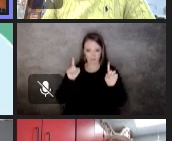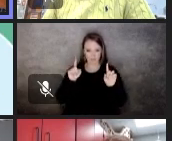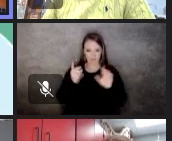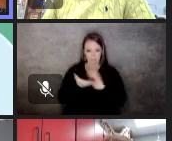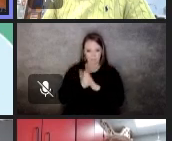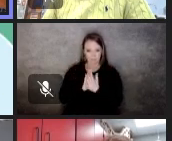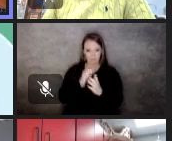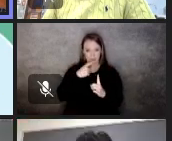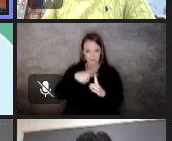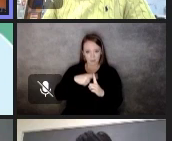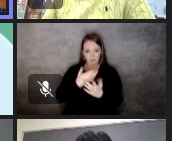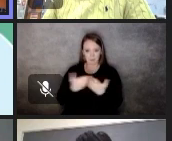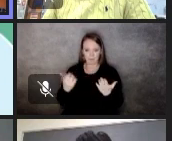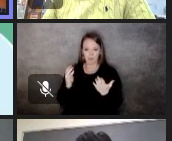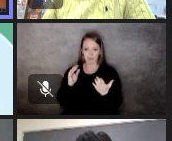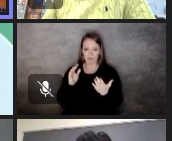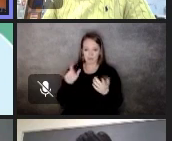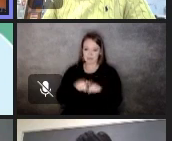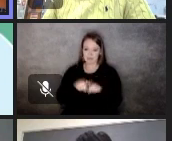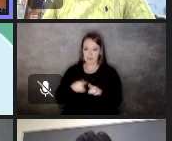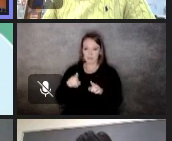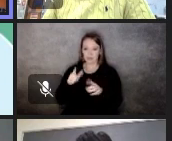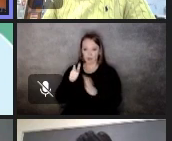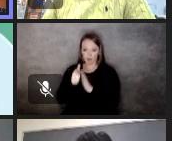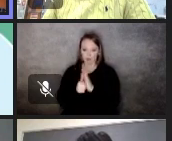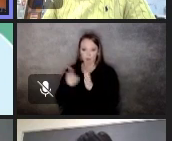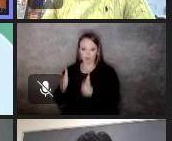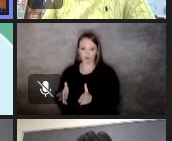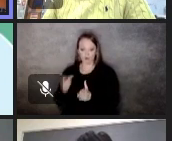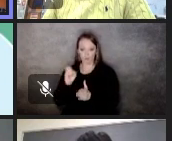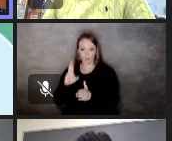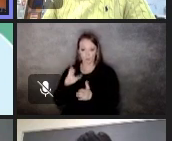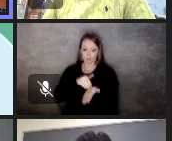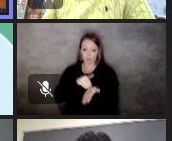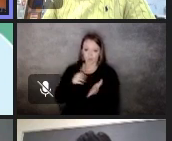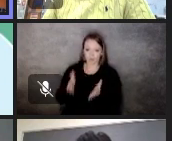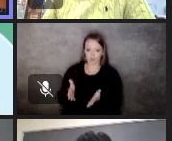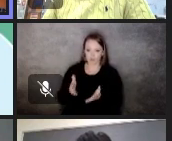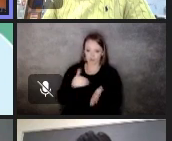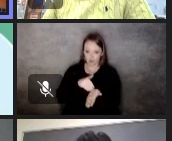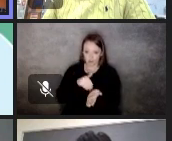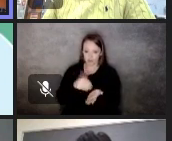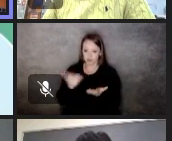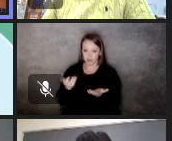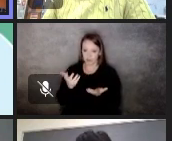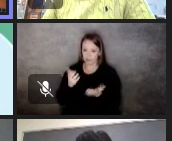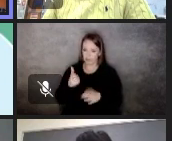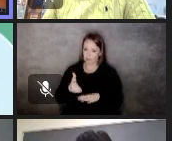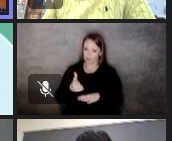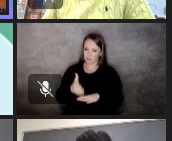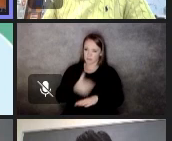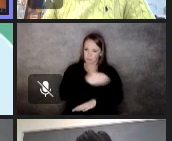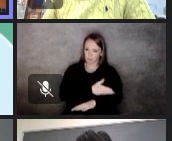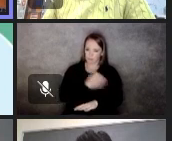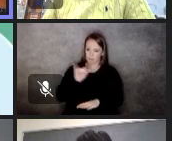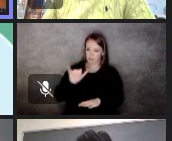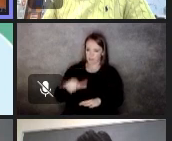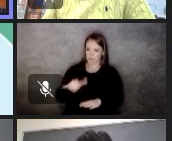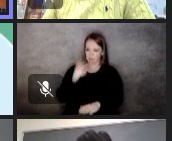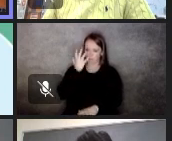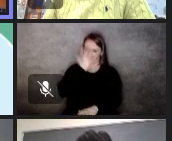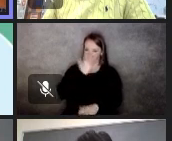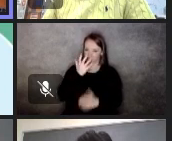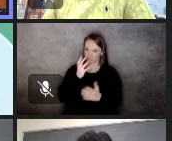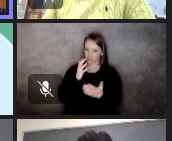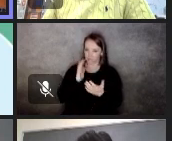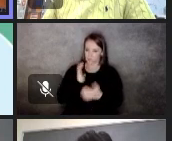lawyer or physician maybe has that light, just improving, I guess, and maybe increasing the awareness of what we're doing